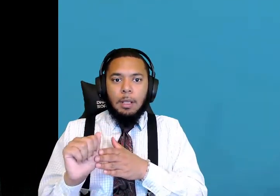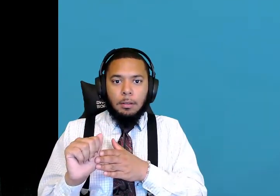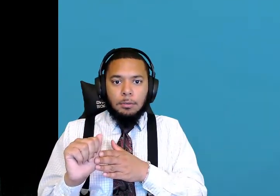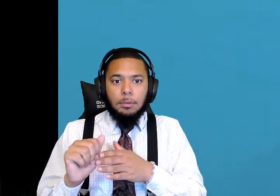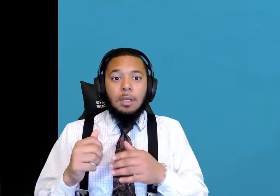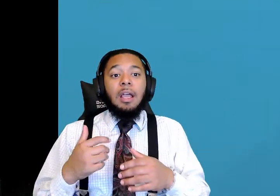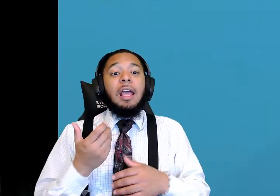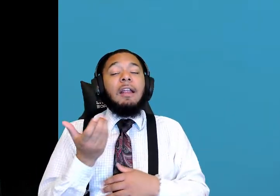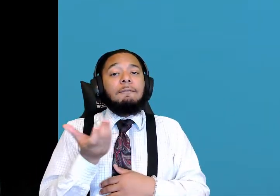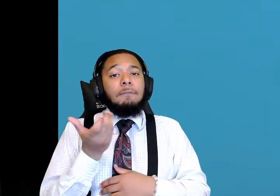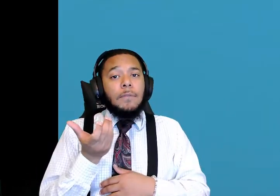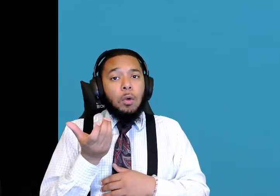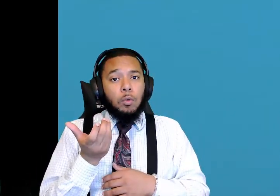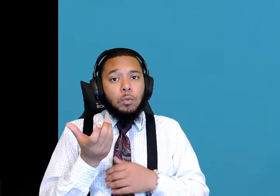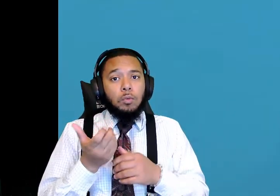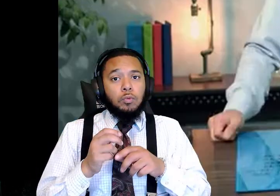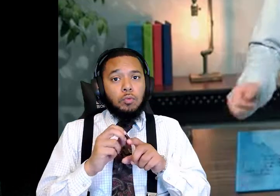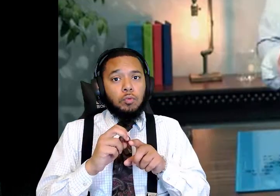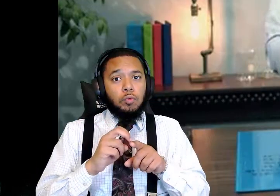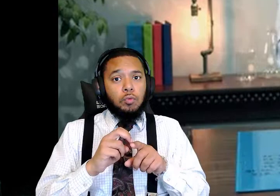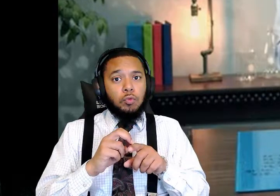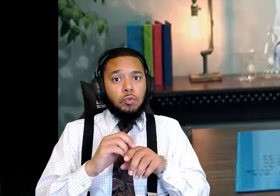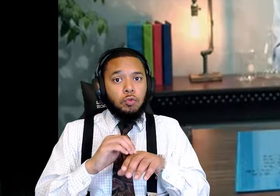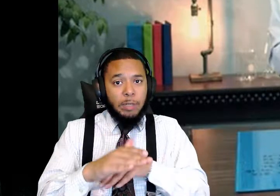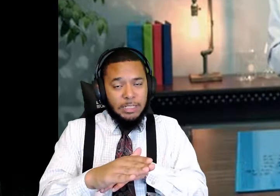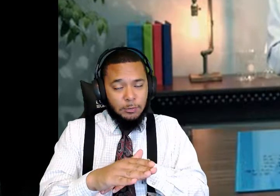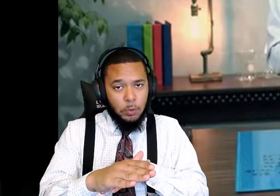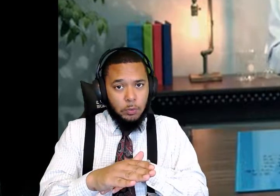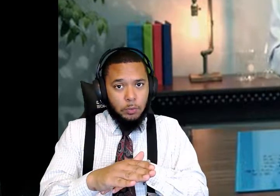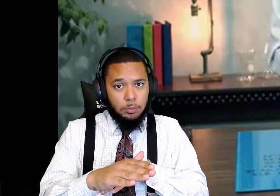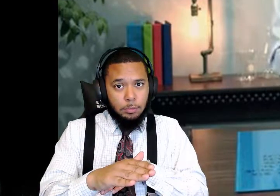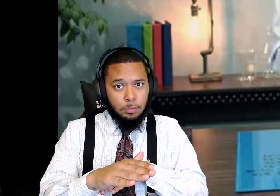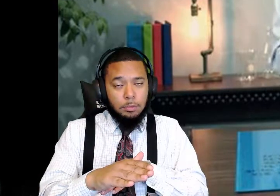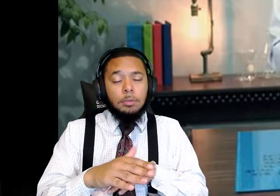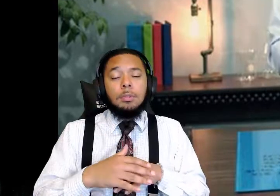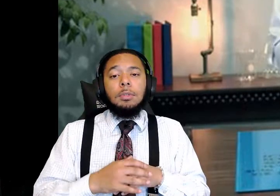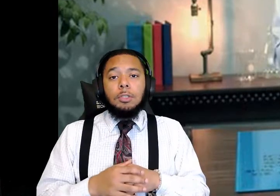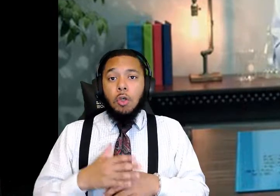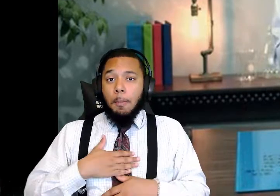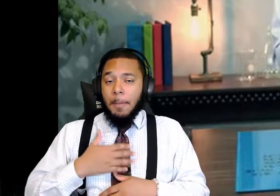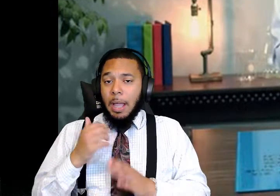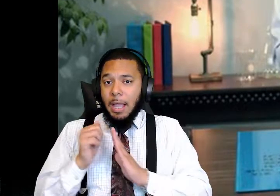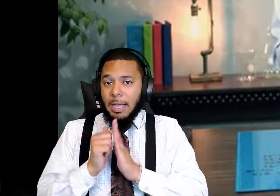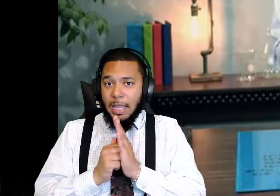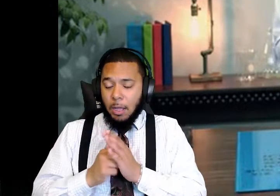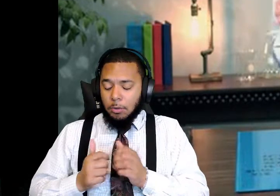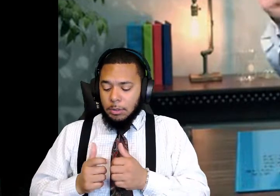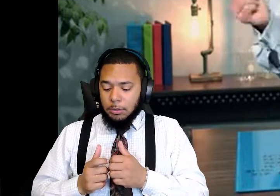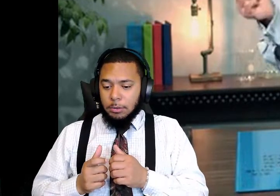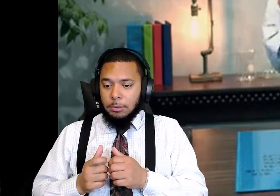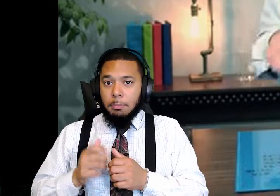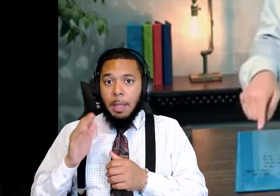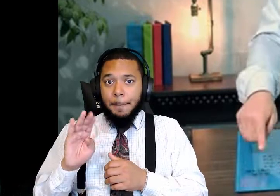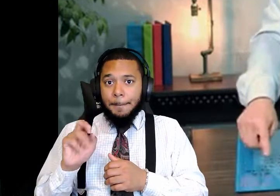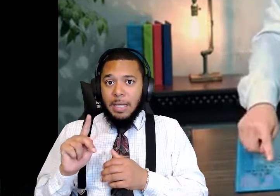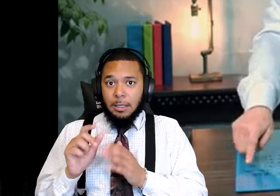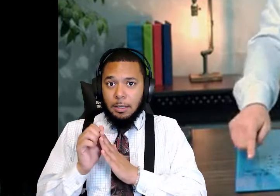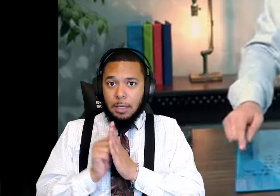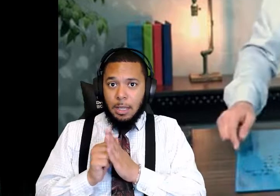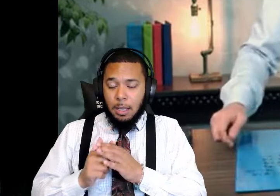phone transfer of $42.15. So I connected my bank account to my phone and I text messaged somebody and then